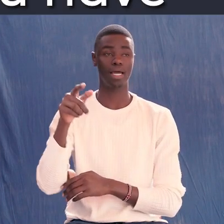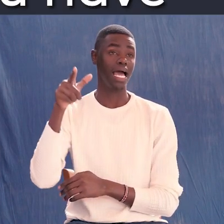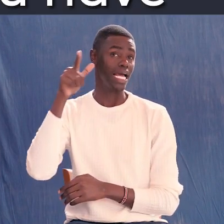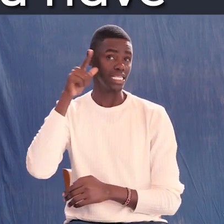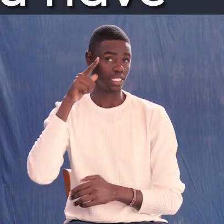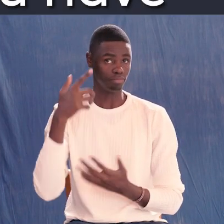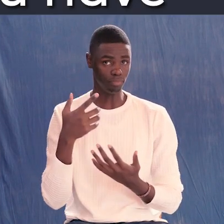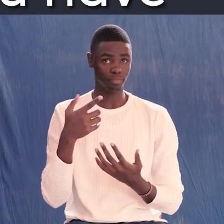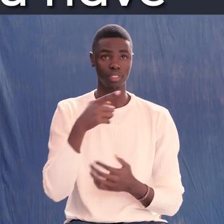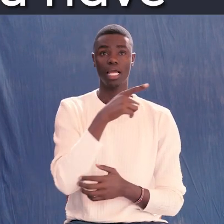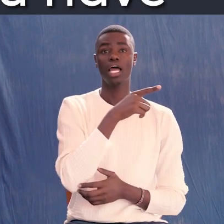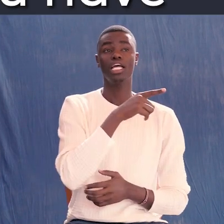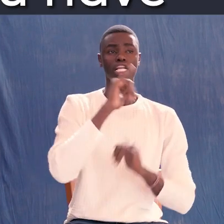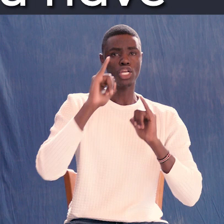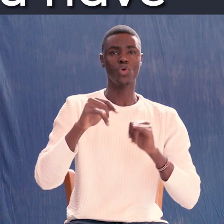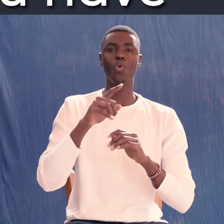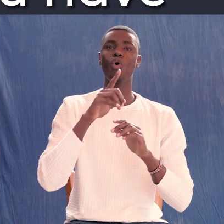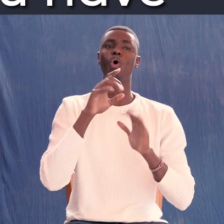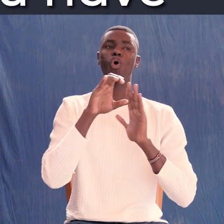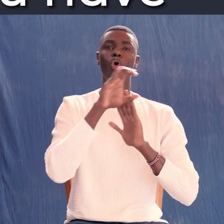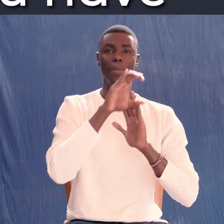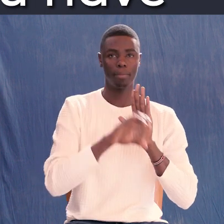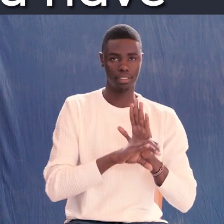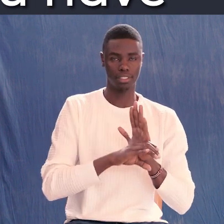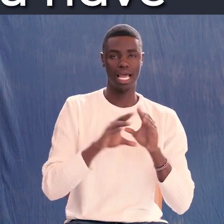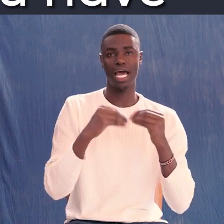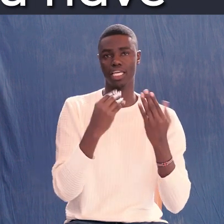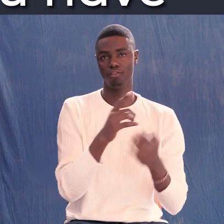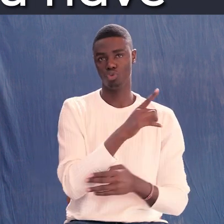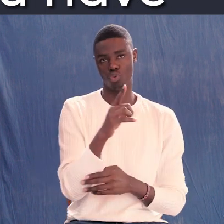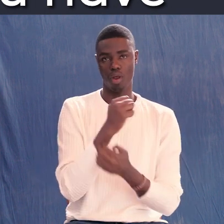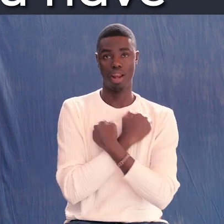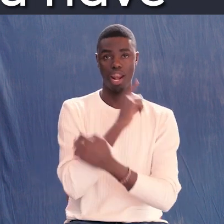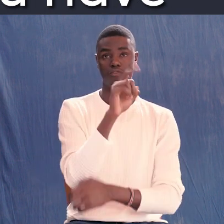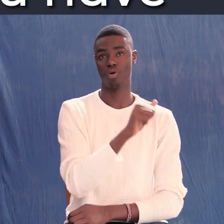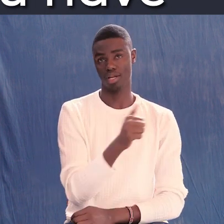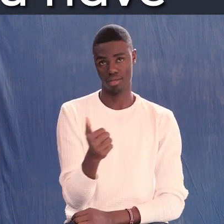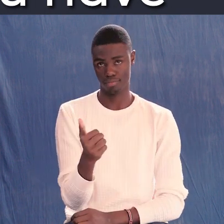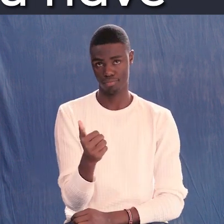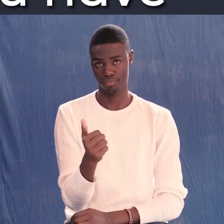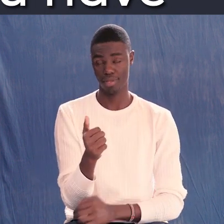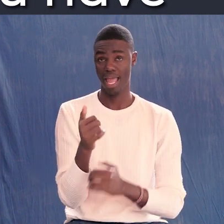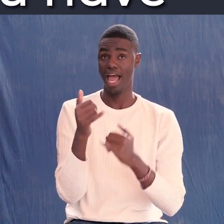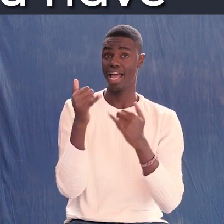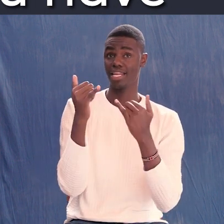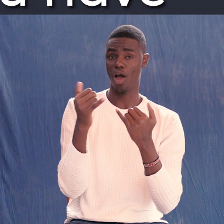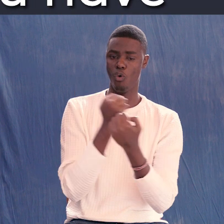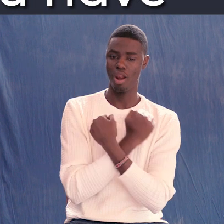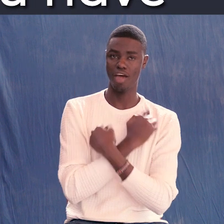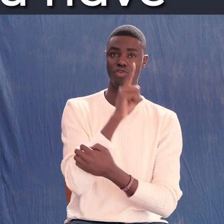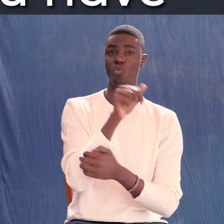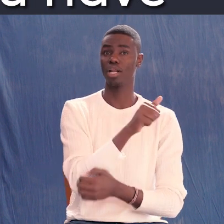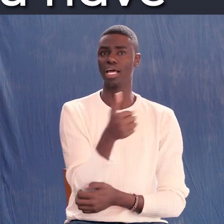he says. He says, A new commandment I give to you, that you love one another. Now, loving one another